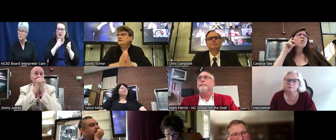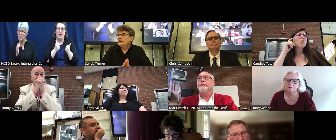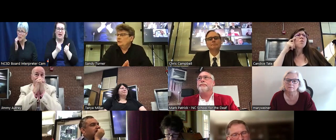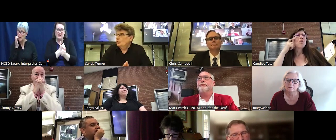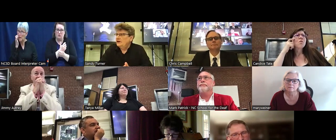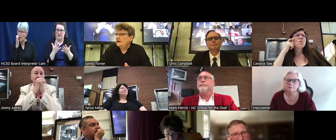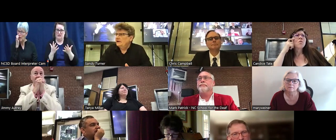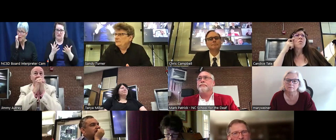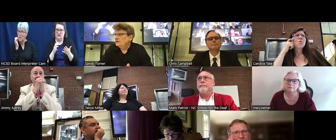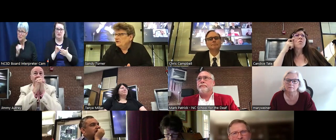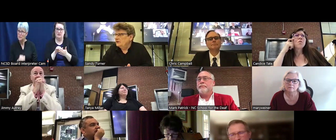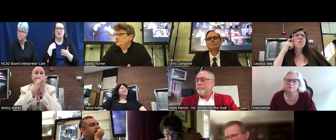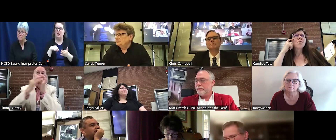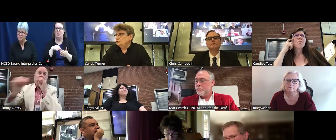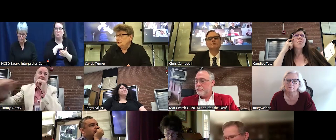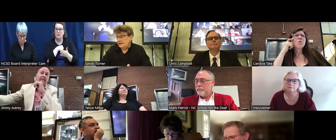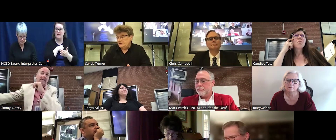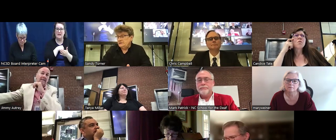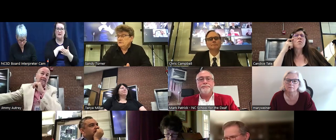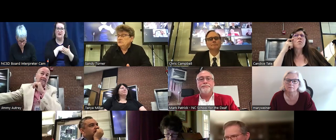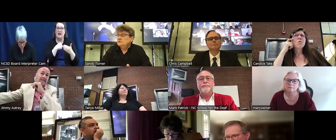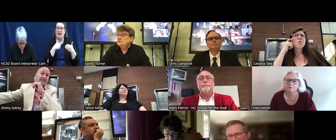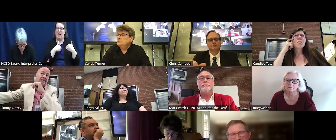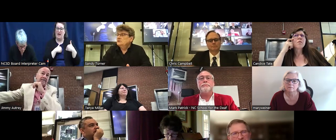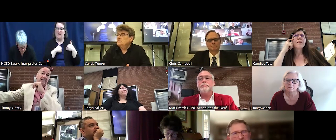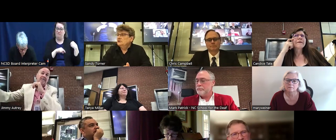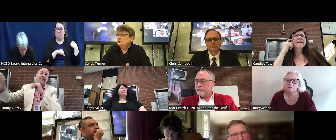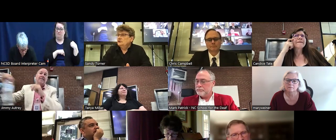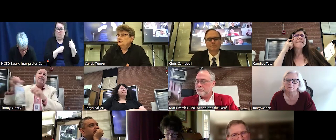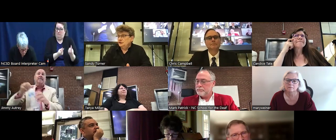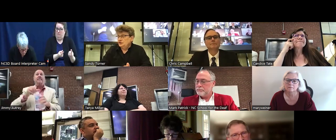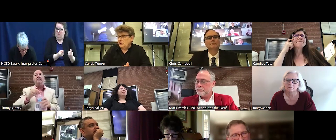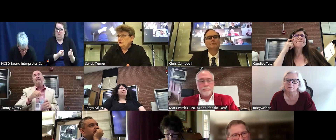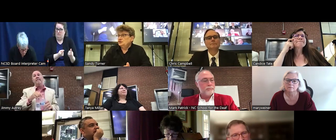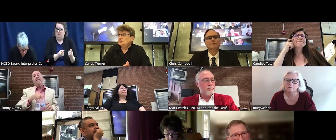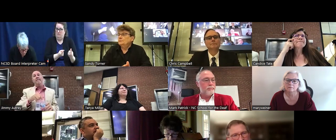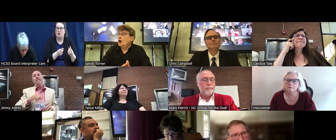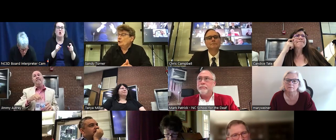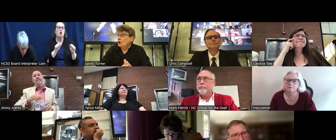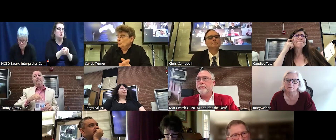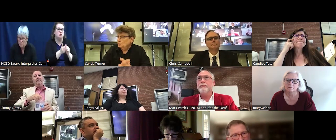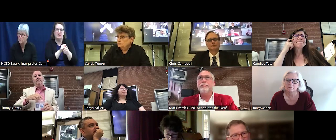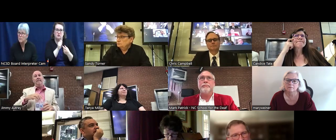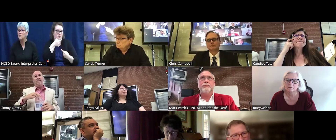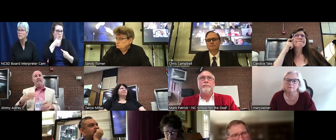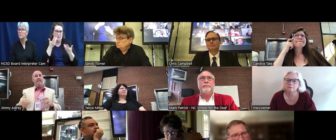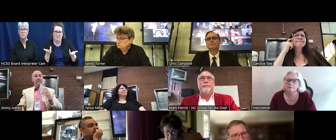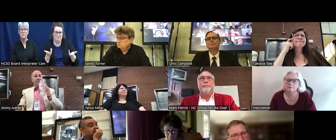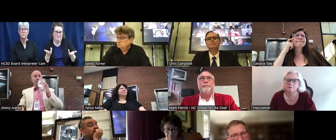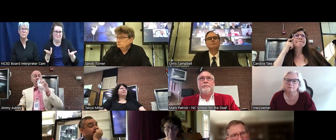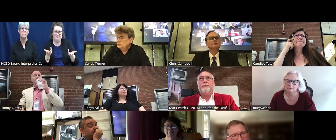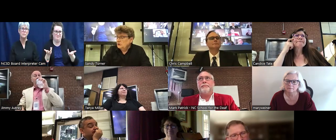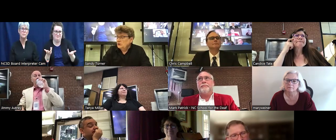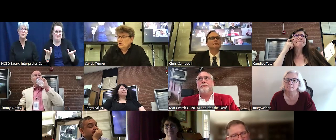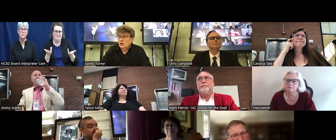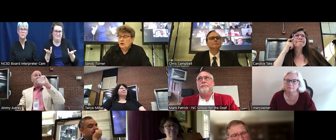Everything that we have been given to date could change tomorrow.